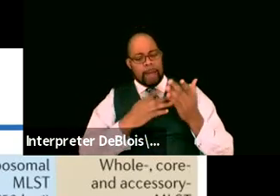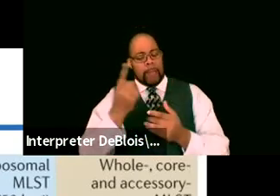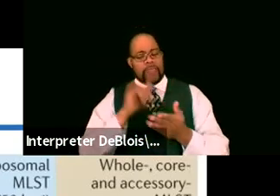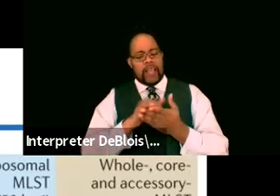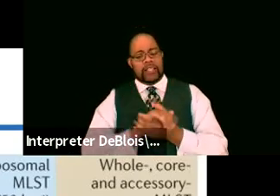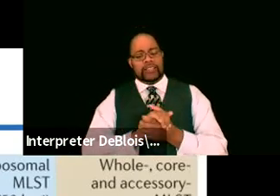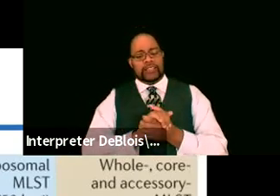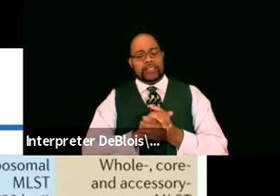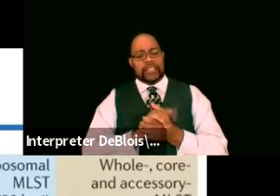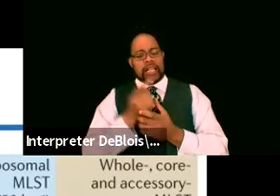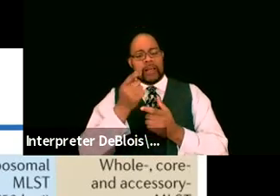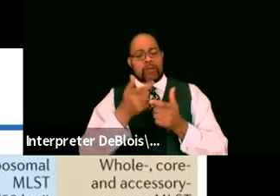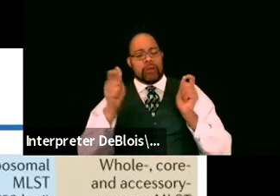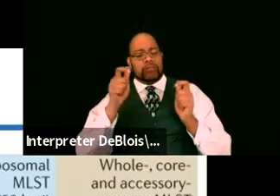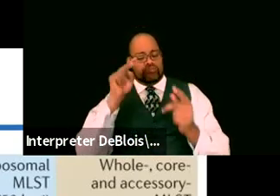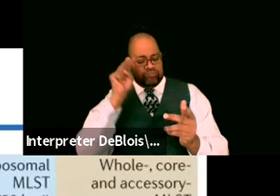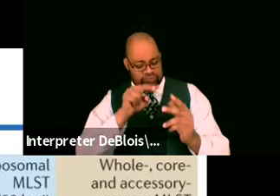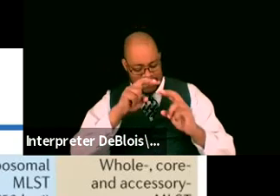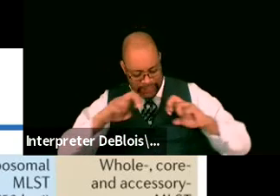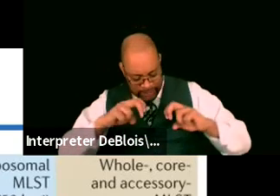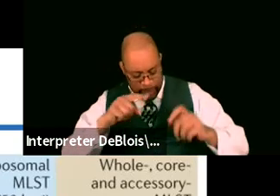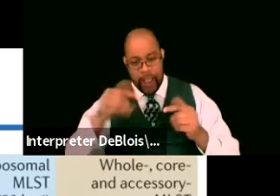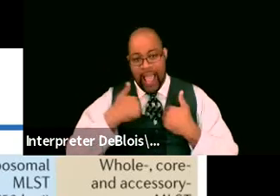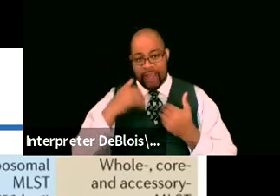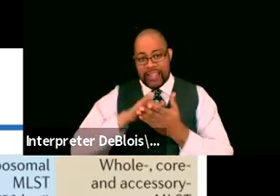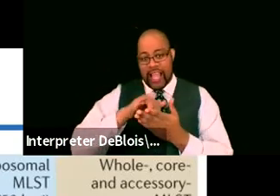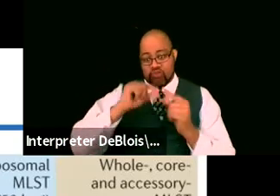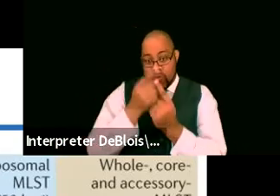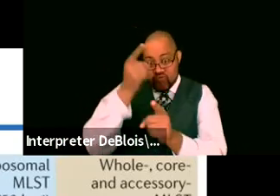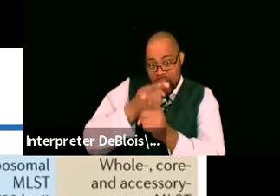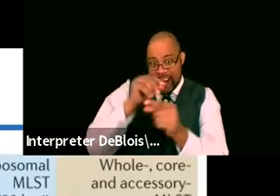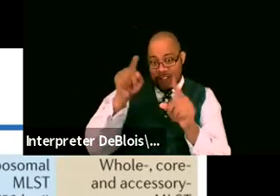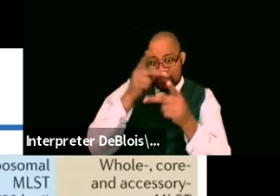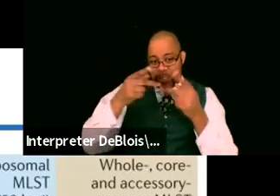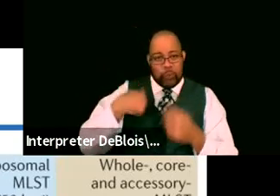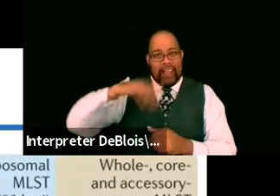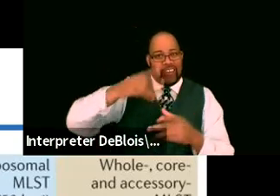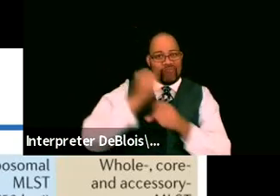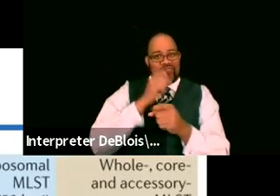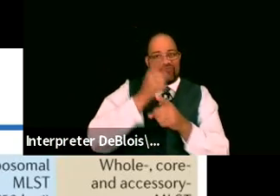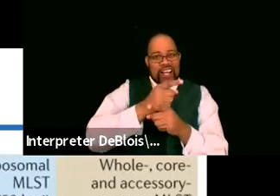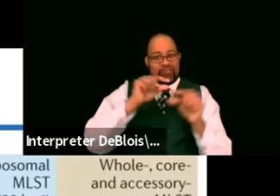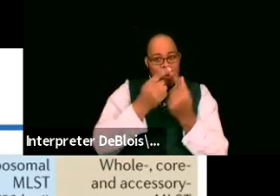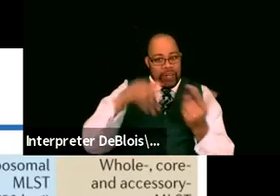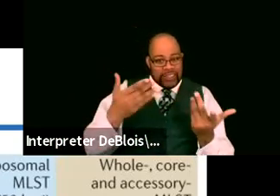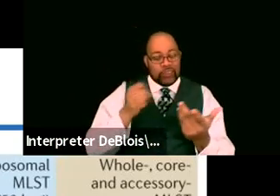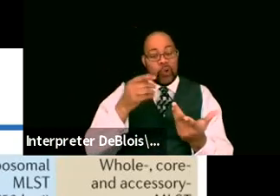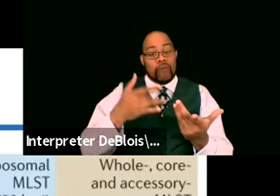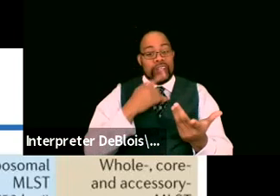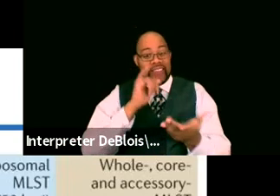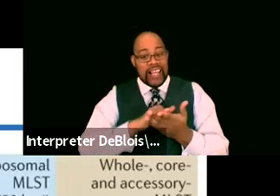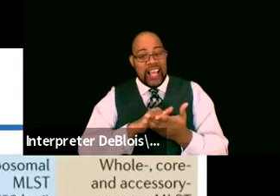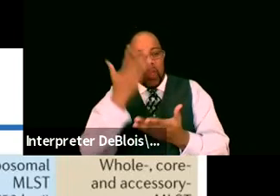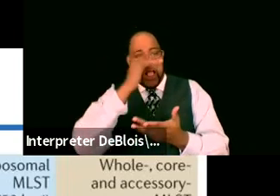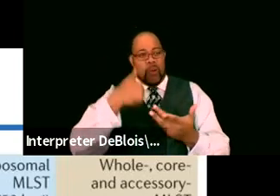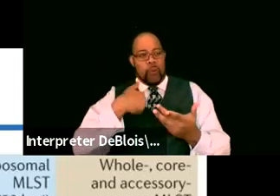is a slightly greater resolution of the species, but only if you've got the species right in the first place, which we hadn't. So in a sense, this kind of looks like